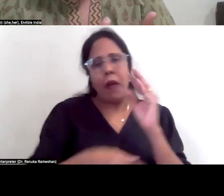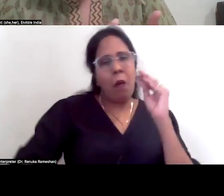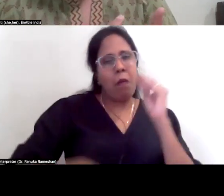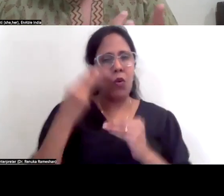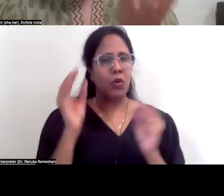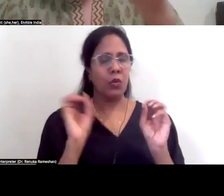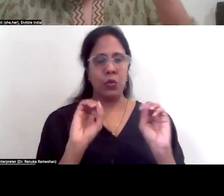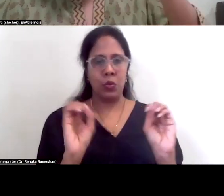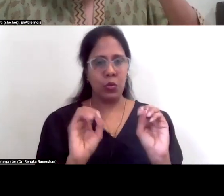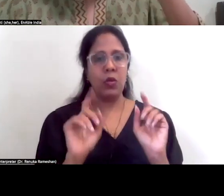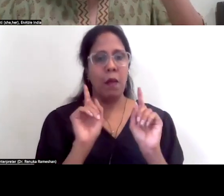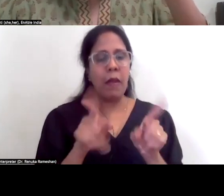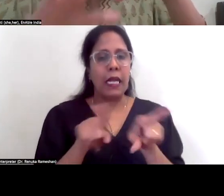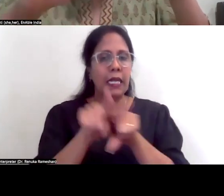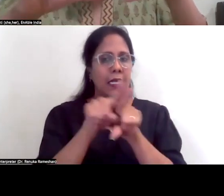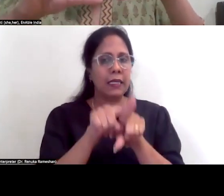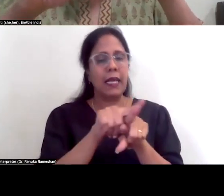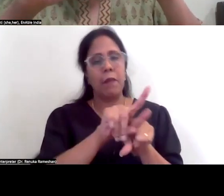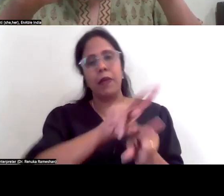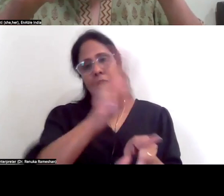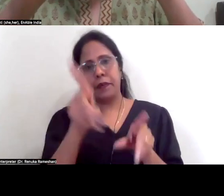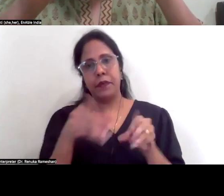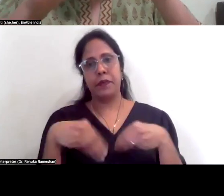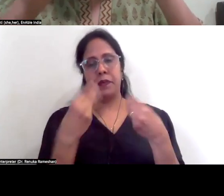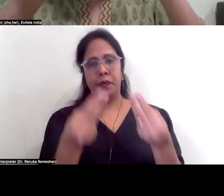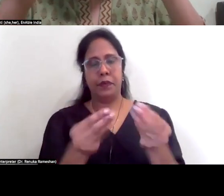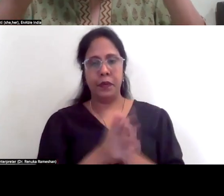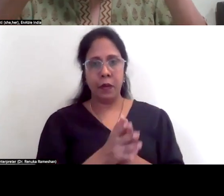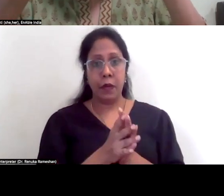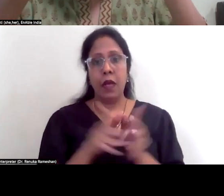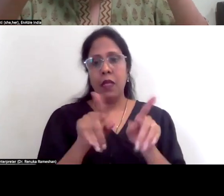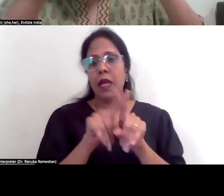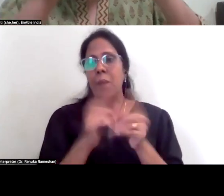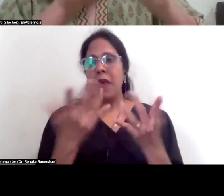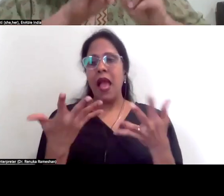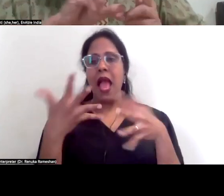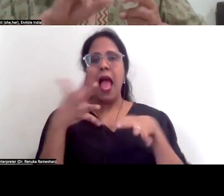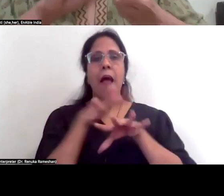example, because now I will just talk about applying